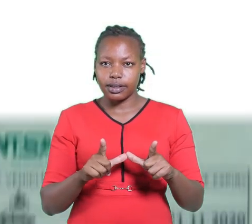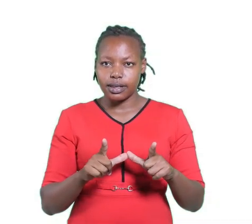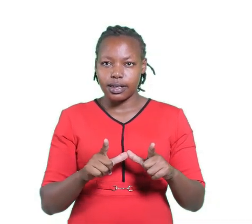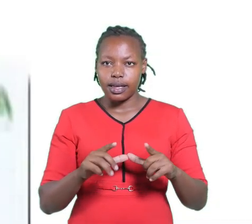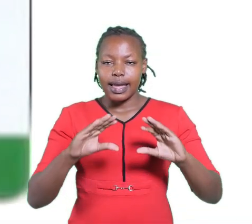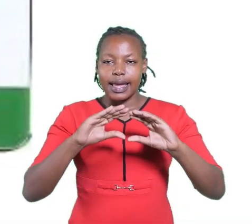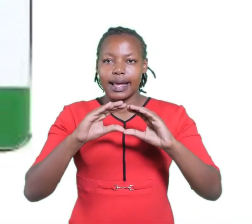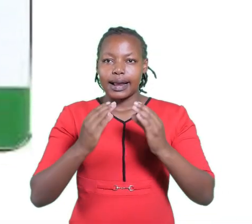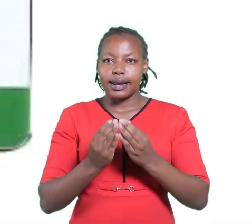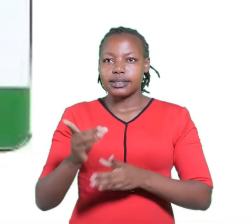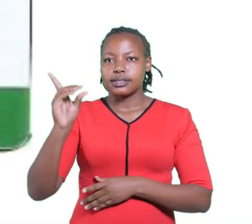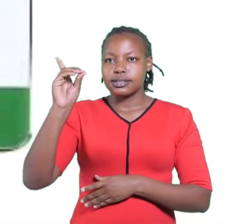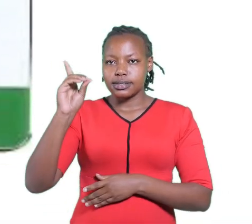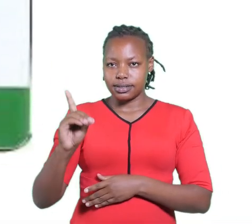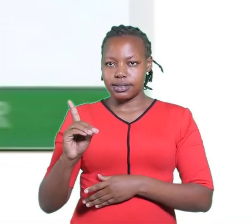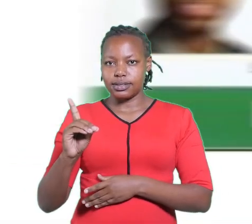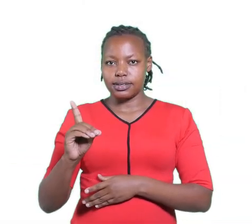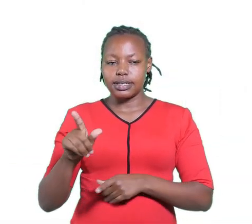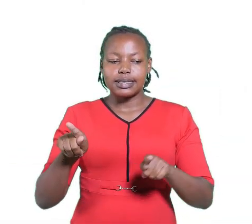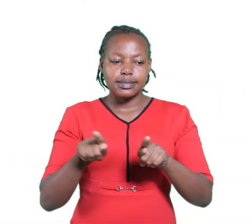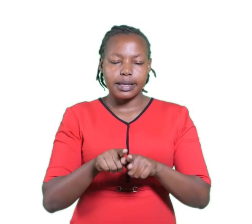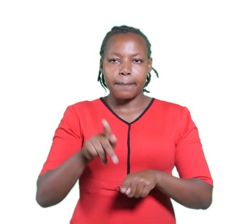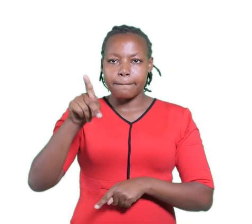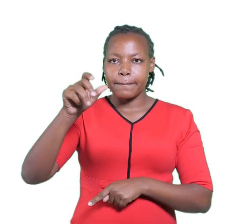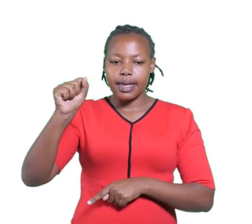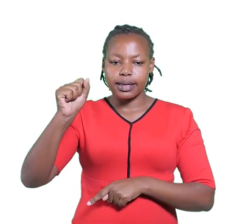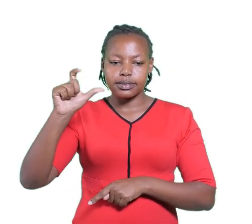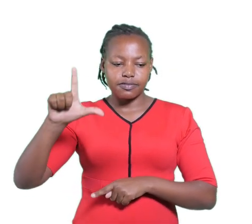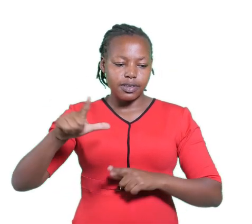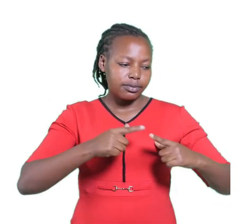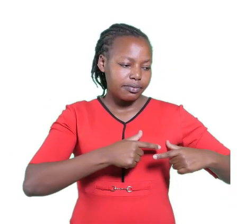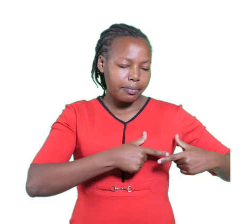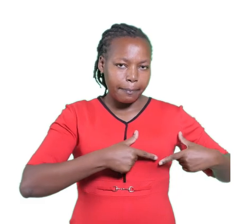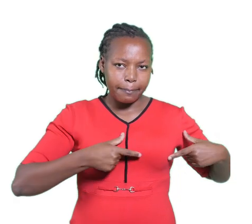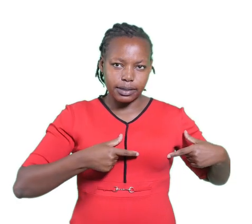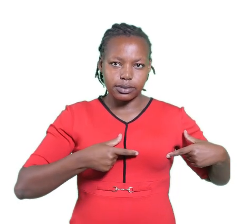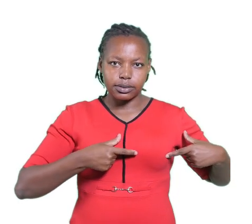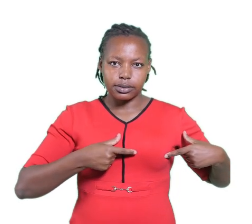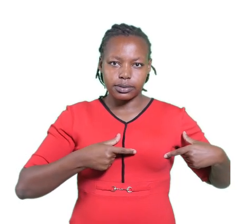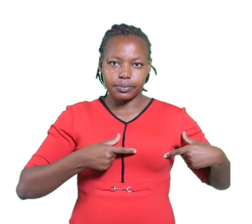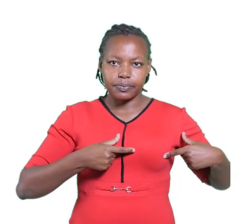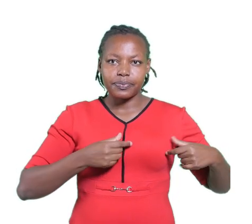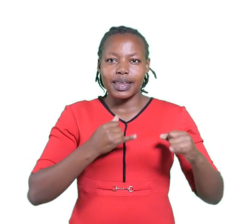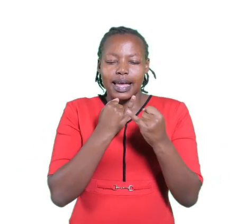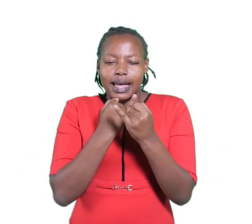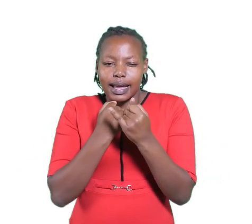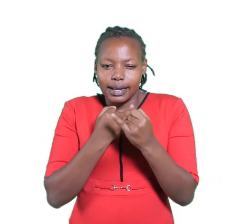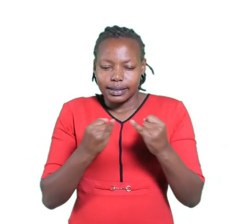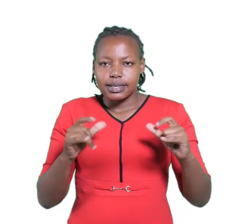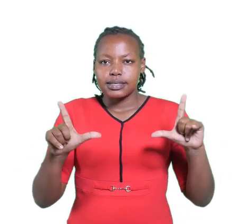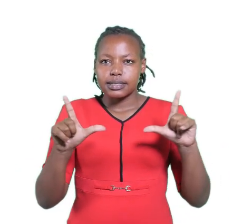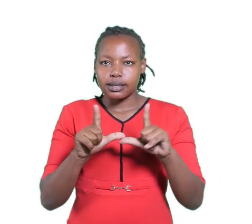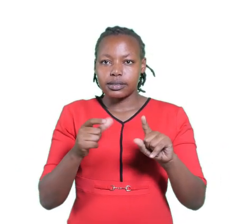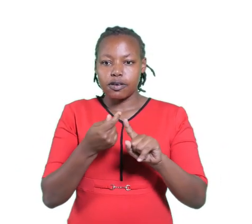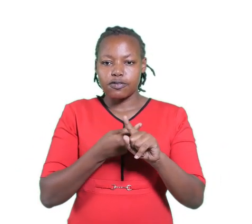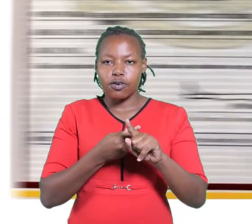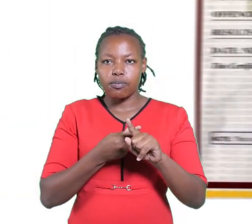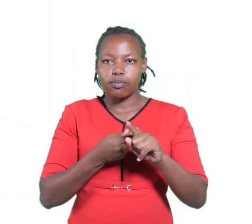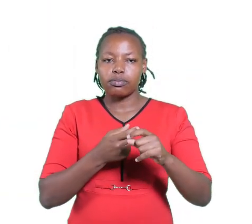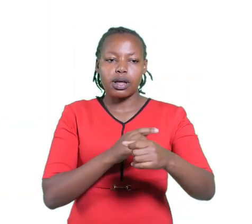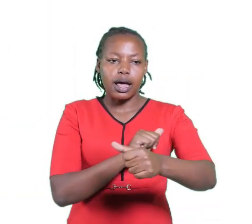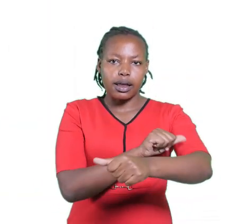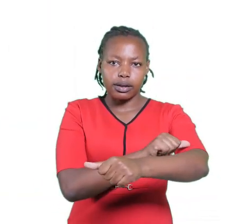PSV badge, a clearing certificate from the 12 Regulatory Authority. Issuance of